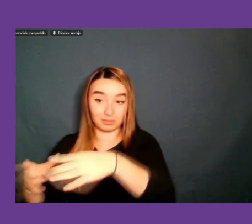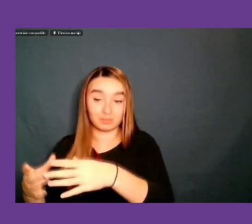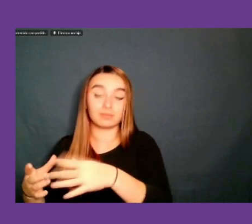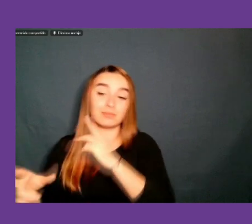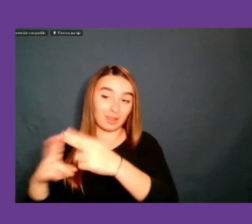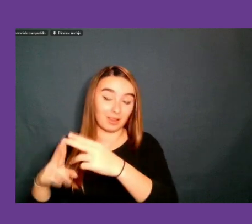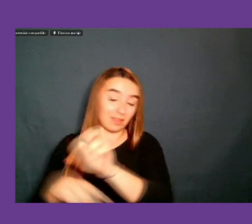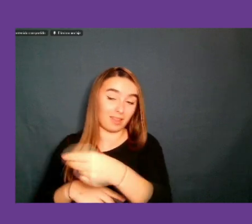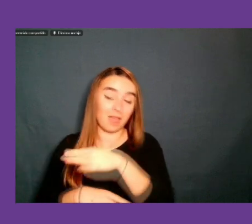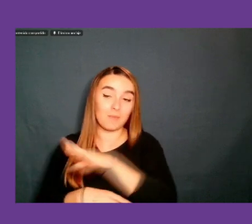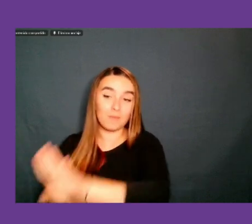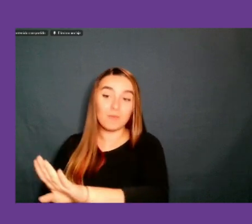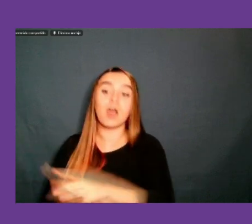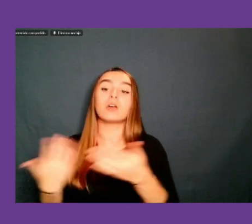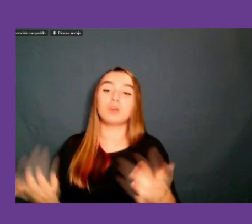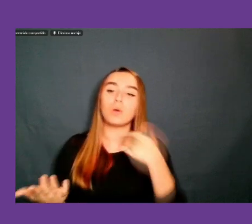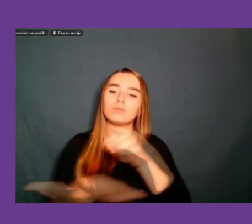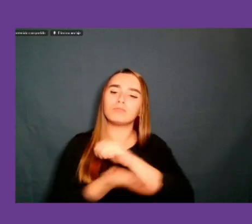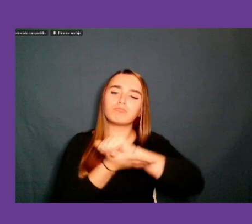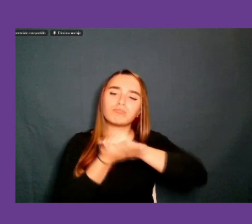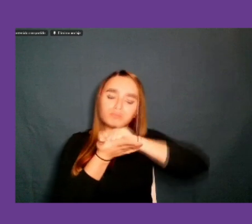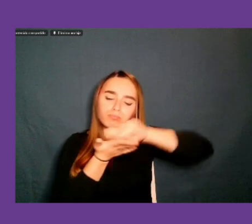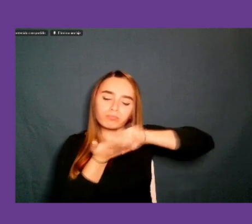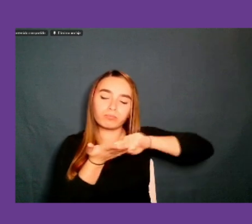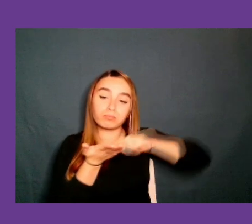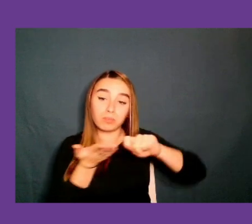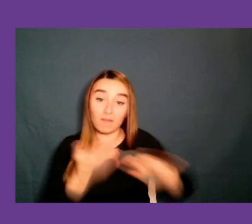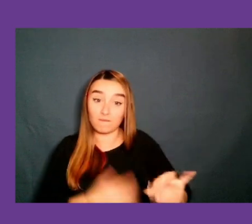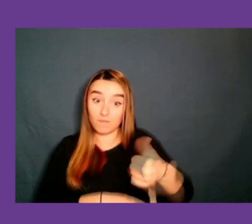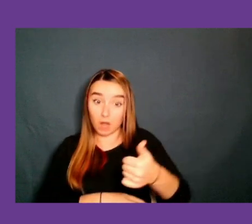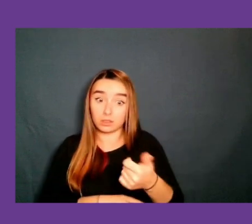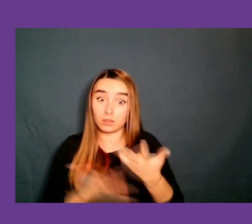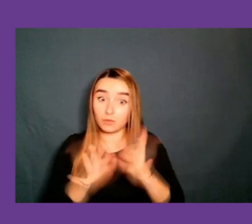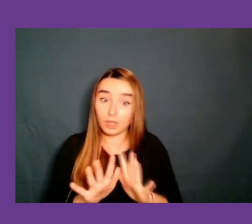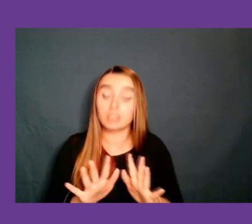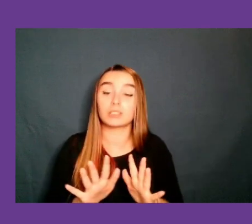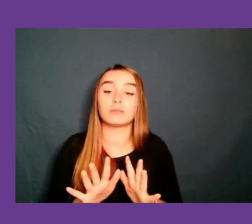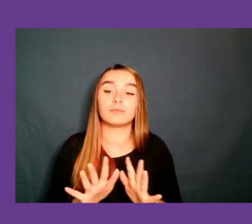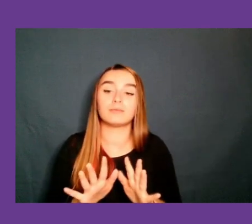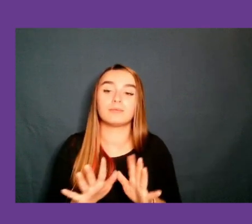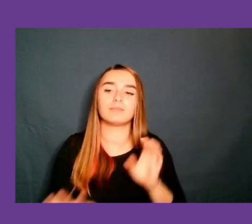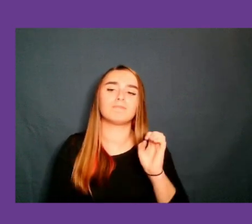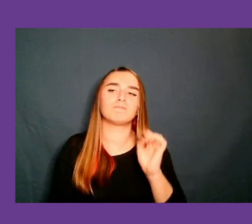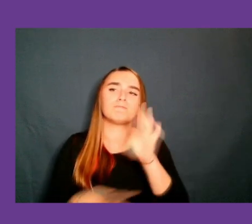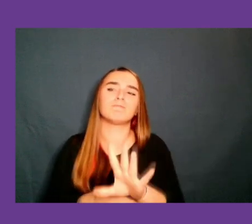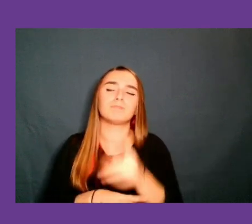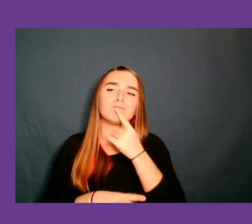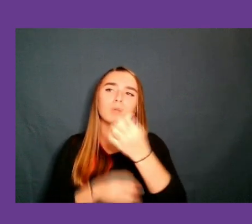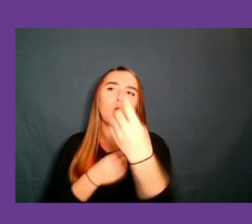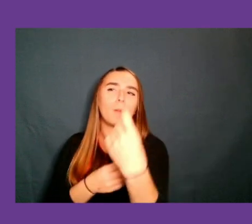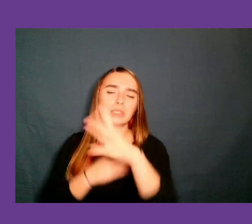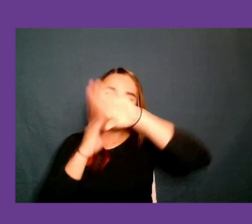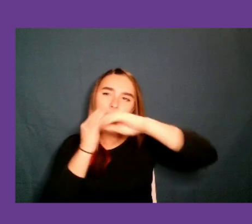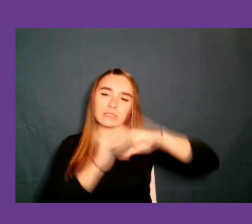first draft proposal for the revised EN, and there is a lot of comments back and forth, both on